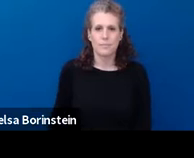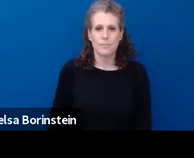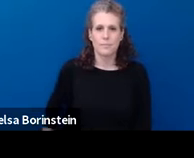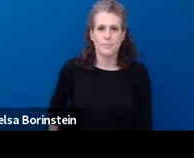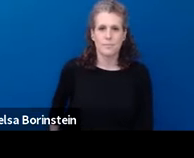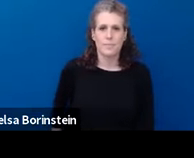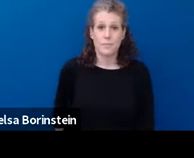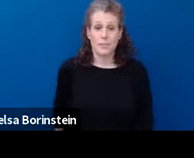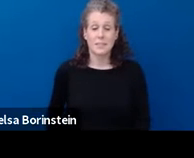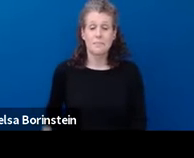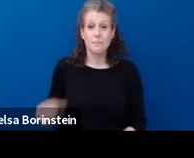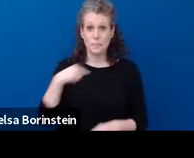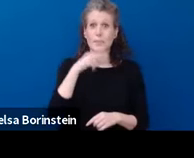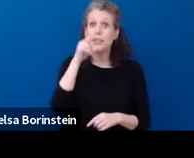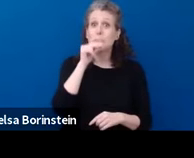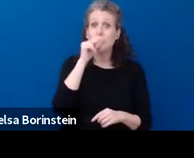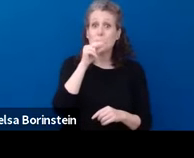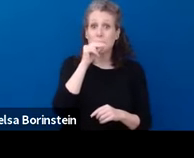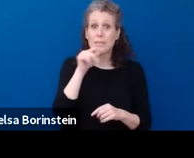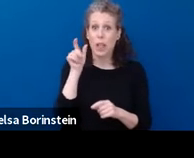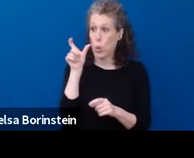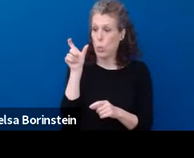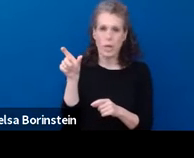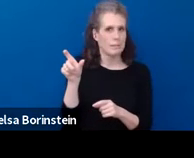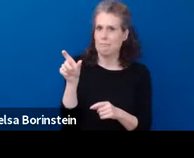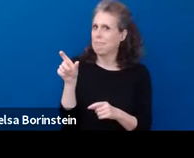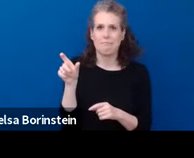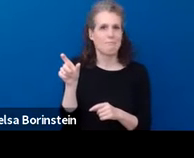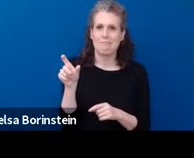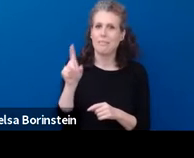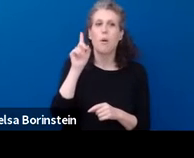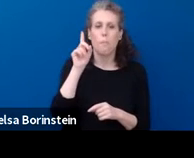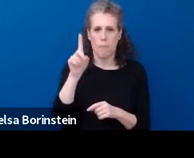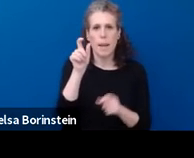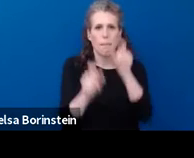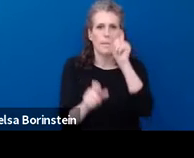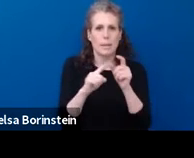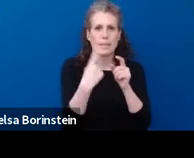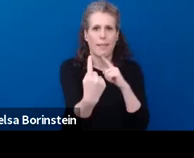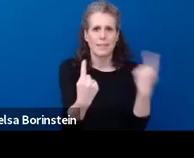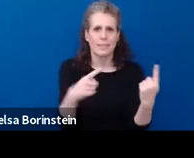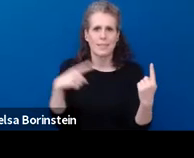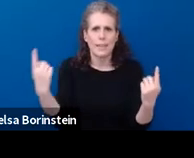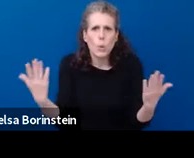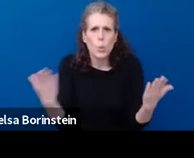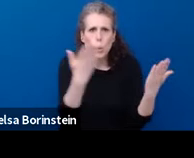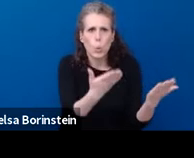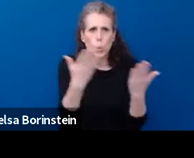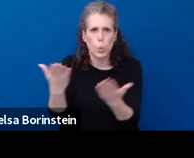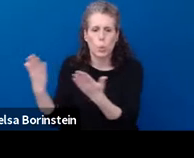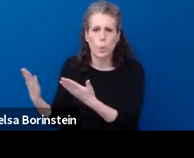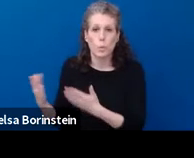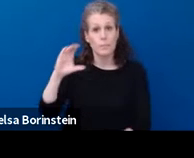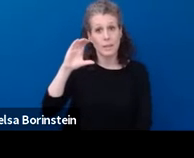the beautiful name of that organization, but I will let everyone introduce themselves. So if Katu, would you like to just say